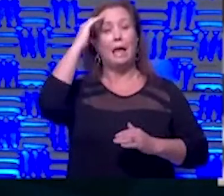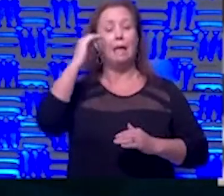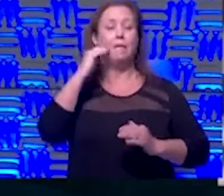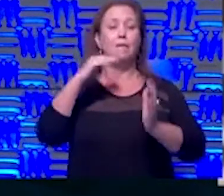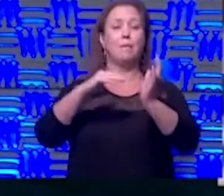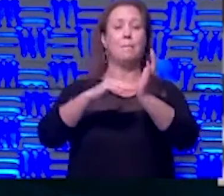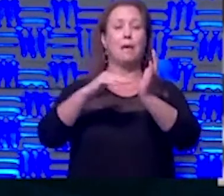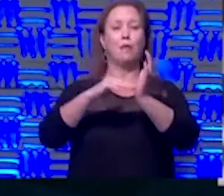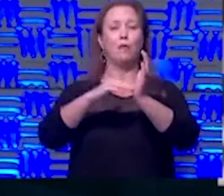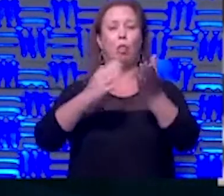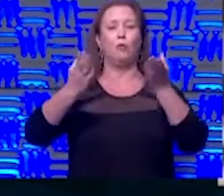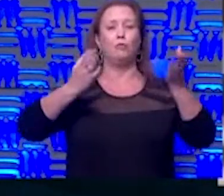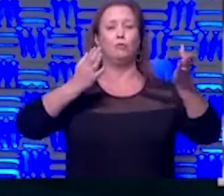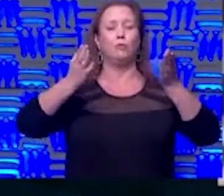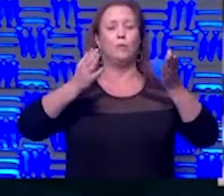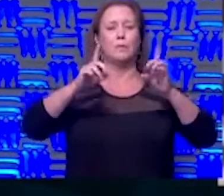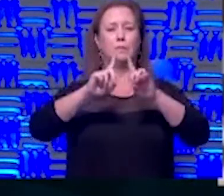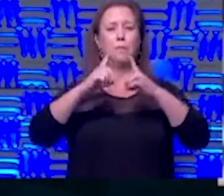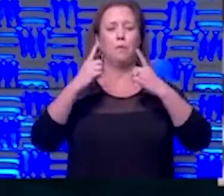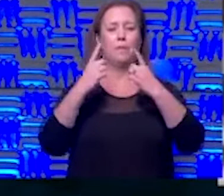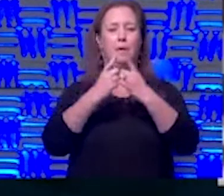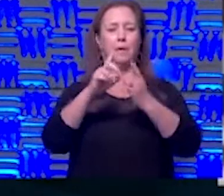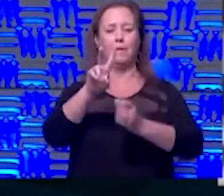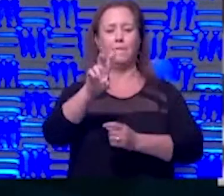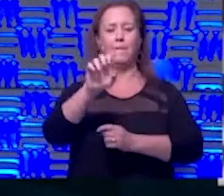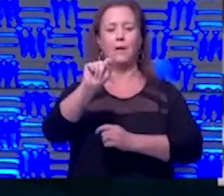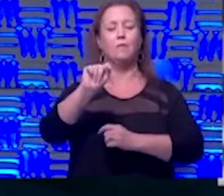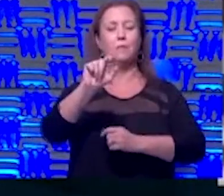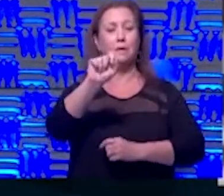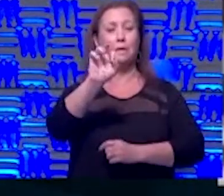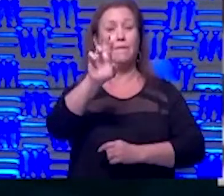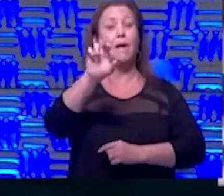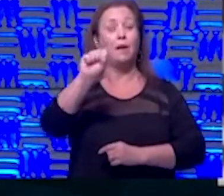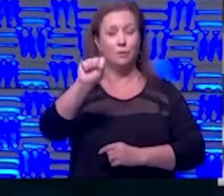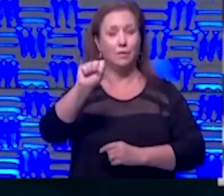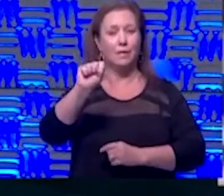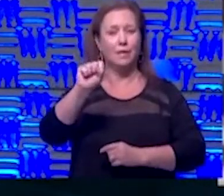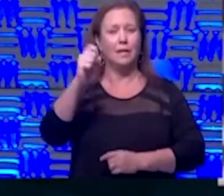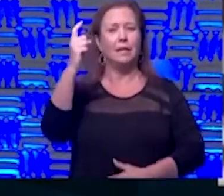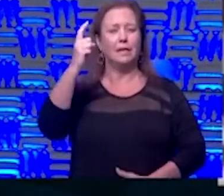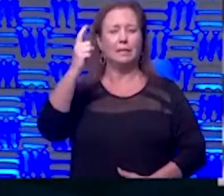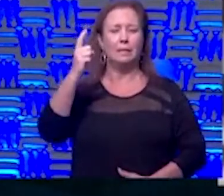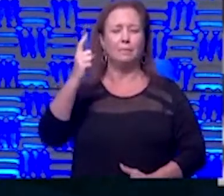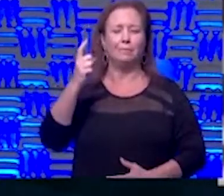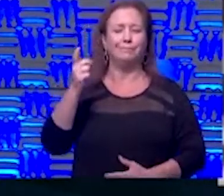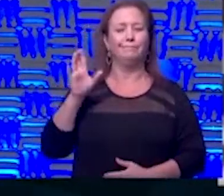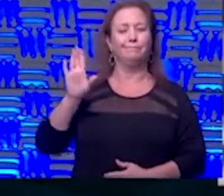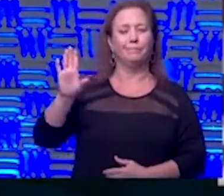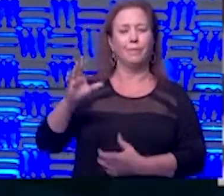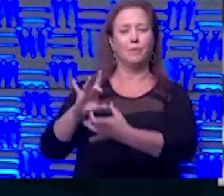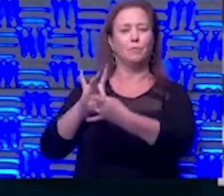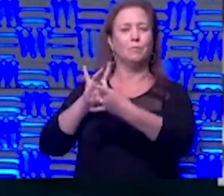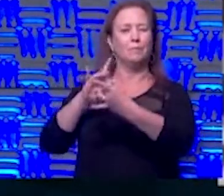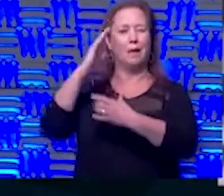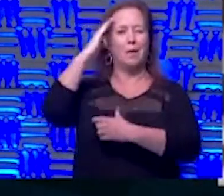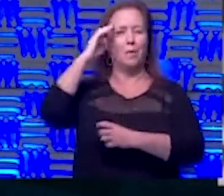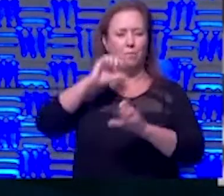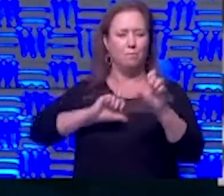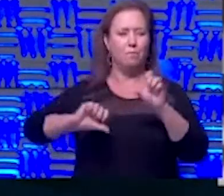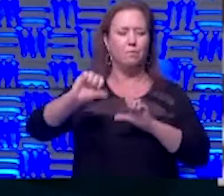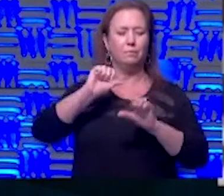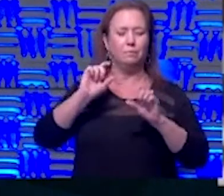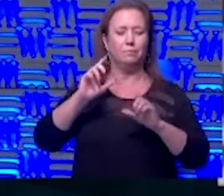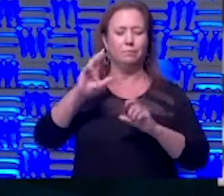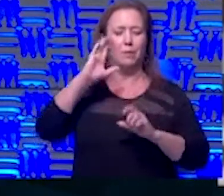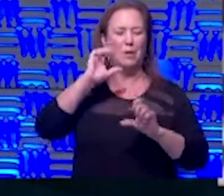the medical services of the entire Department of Veterans Affairs. And he's somebody that I have gotten well acquainted with over the